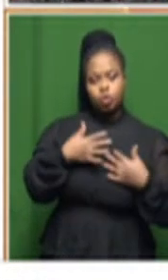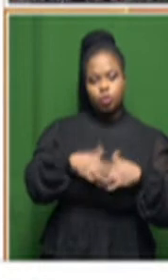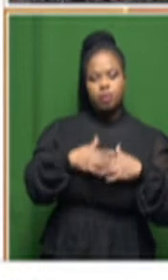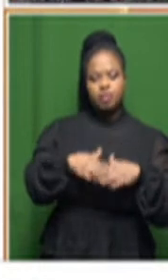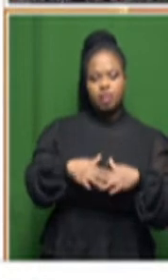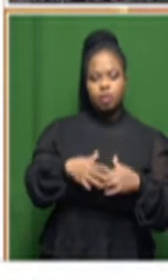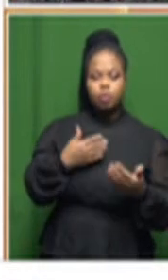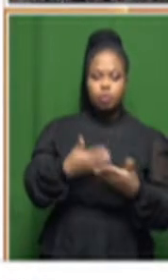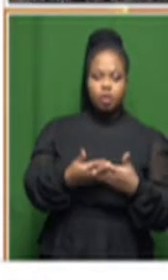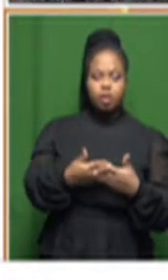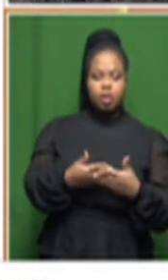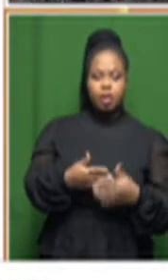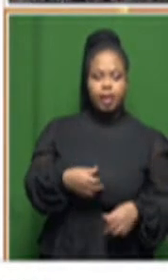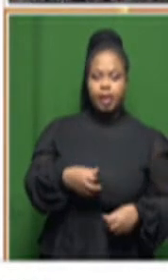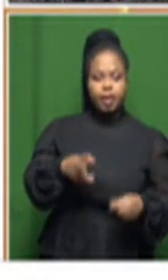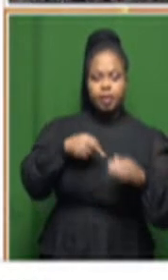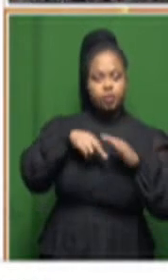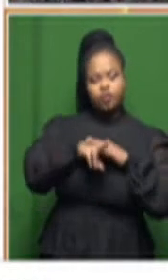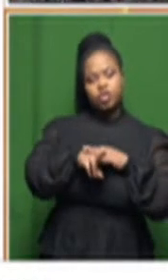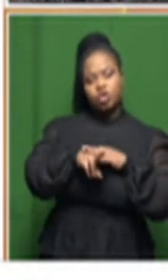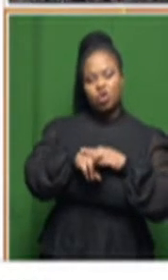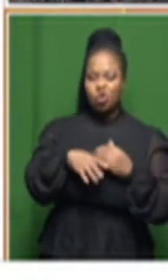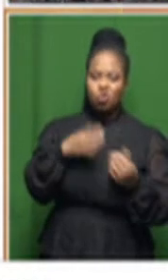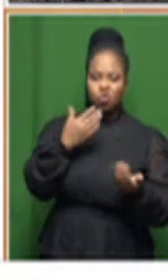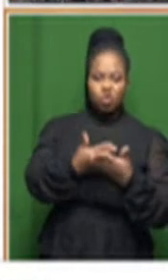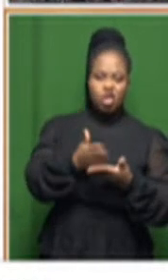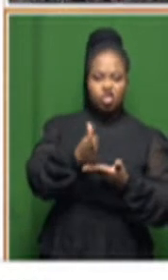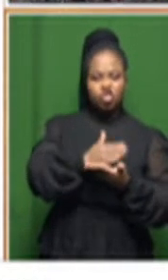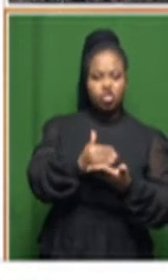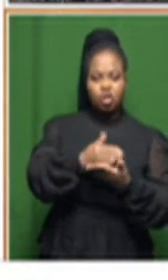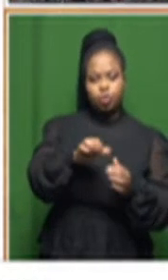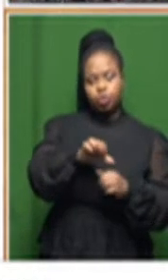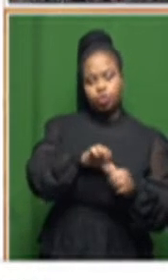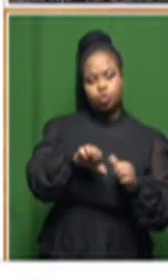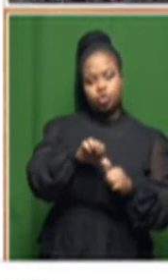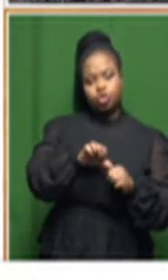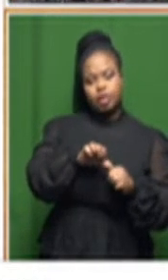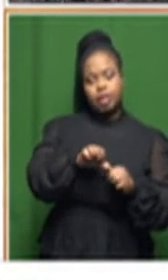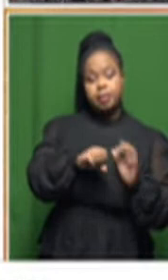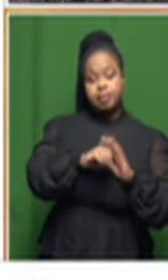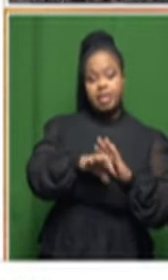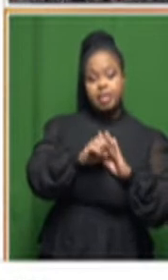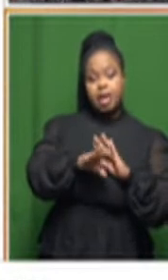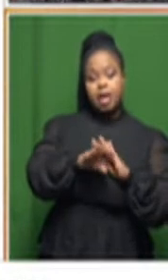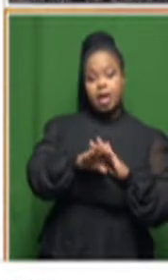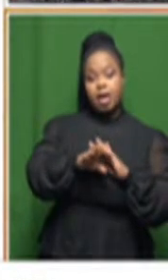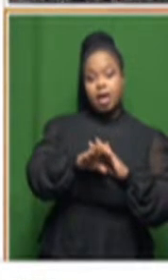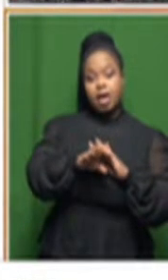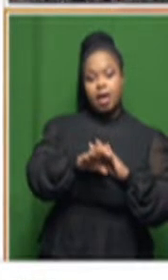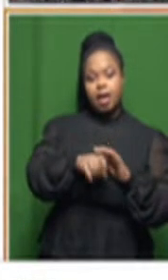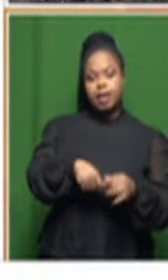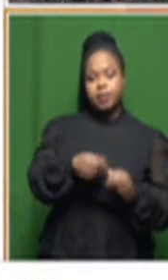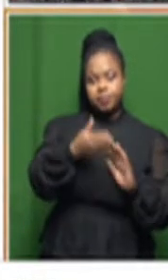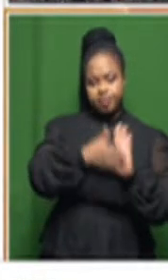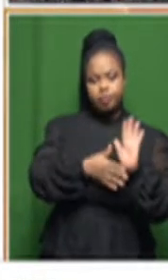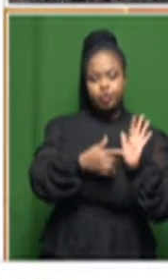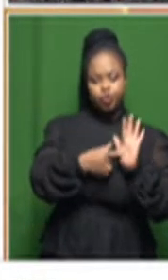promotion video that everybody could share on their social media